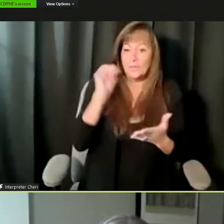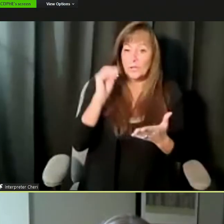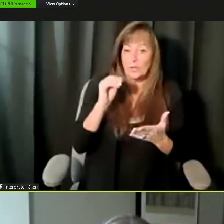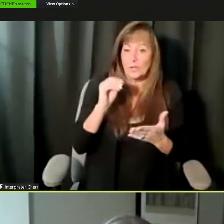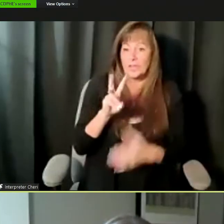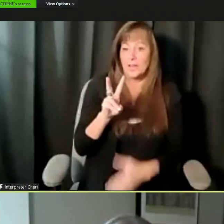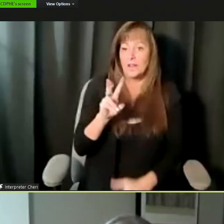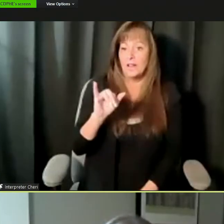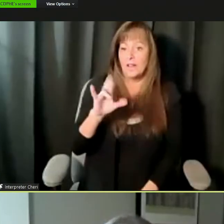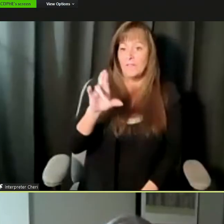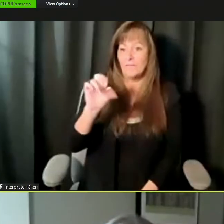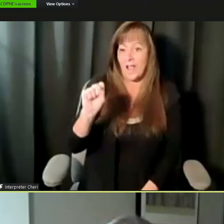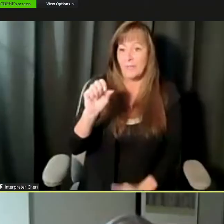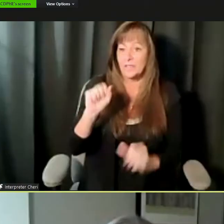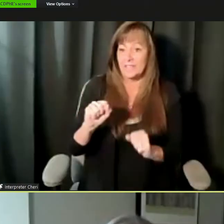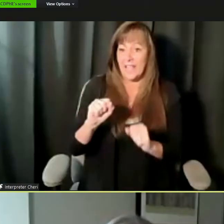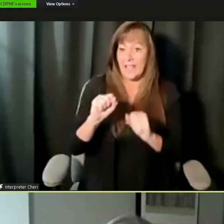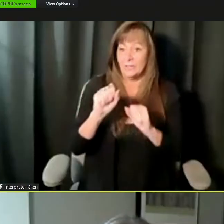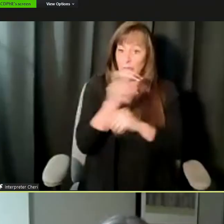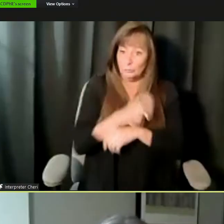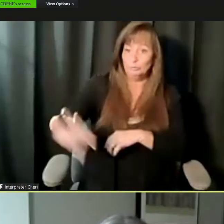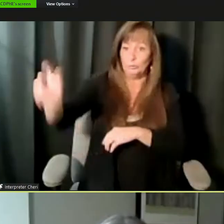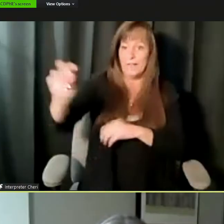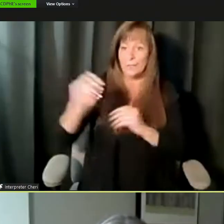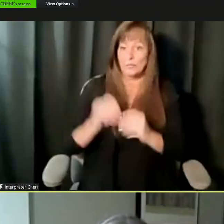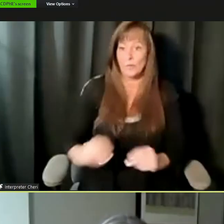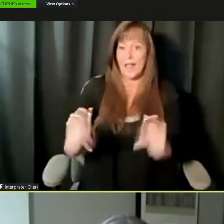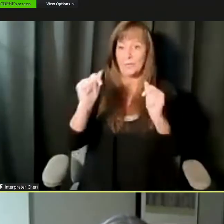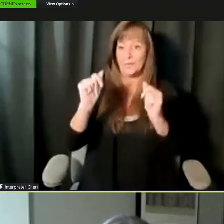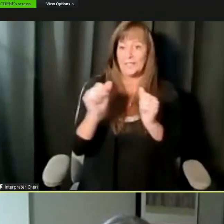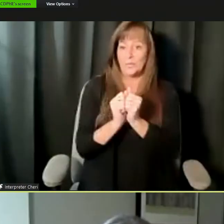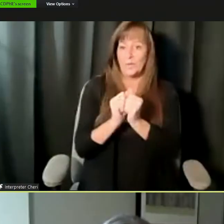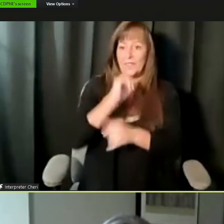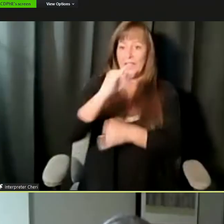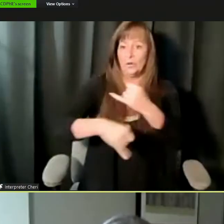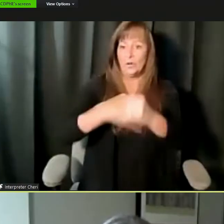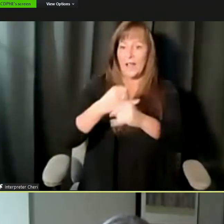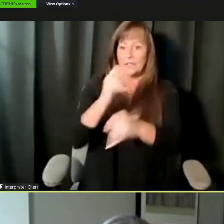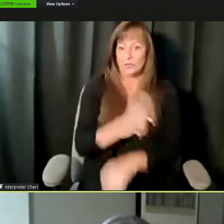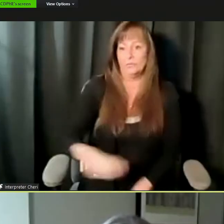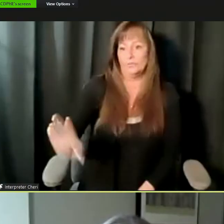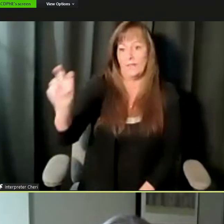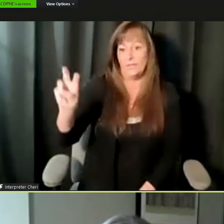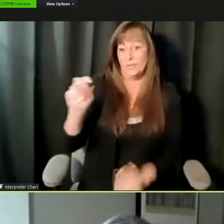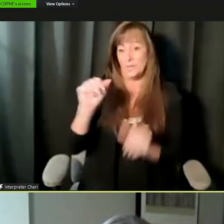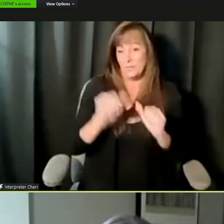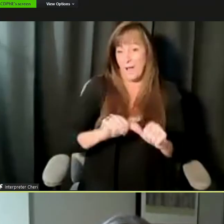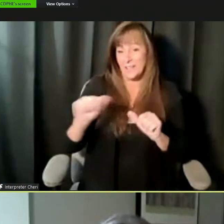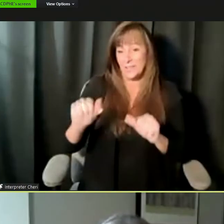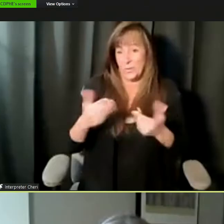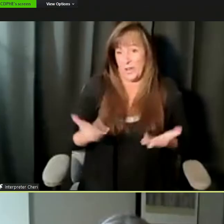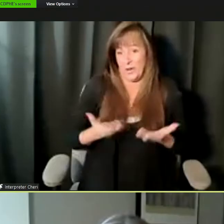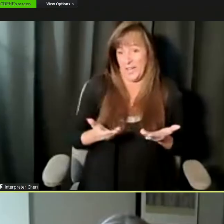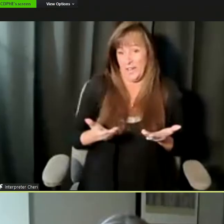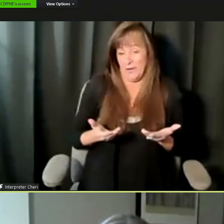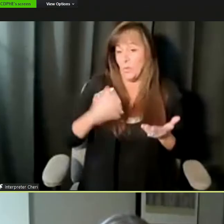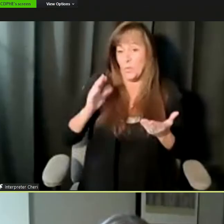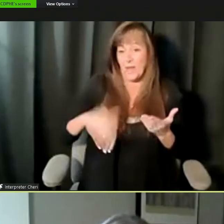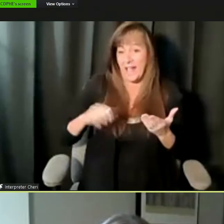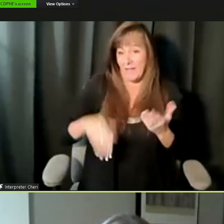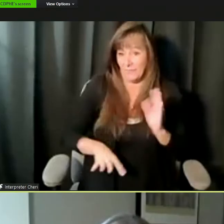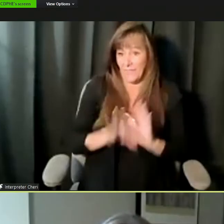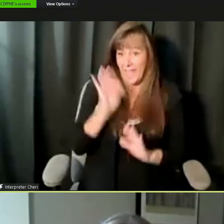can travel rapidly with international travel. So it's certainly possible that they are here and just haven't been detected